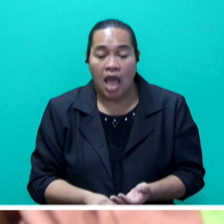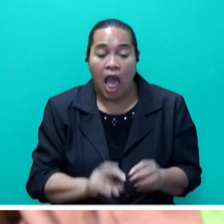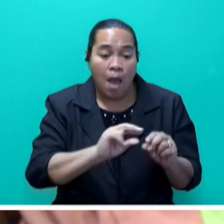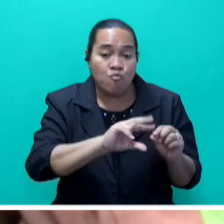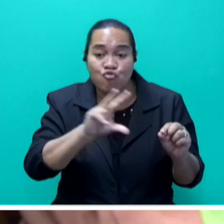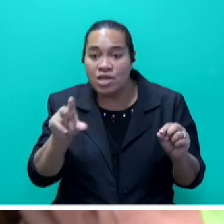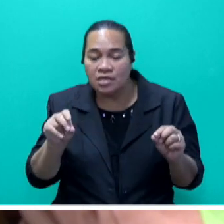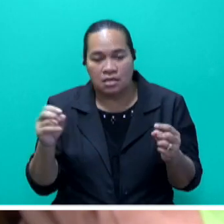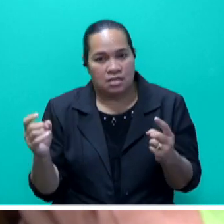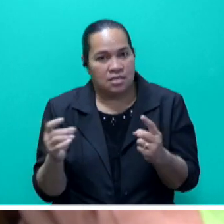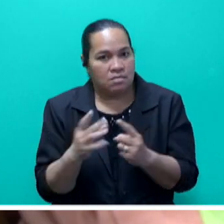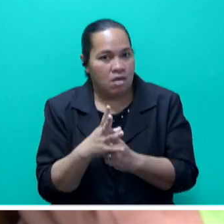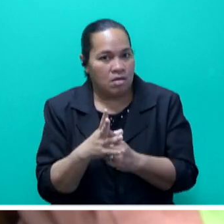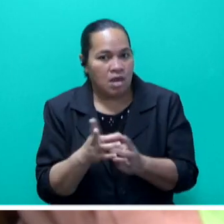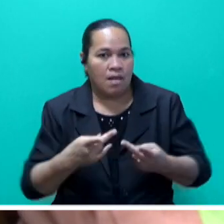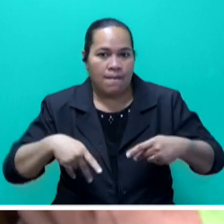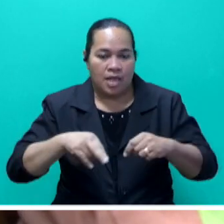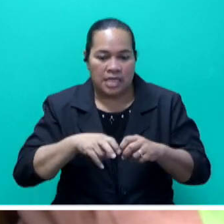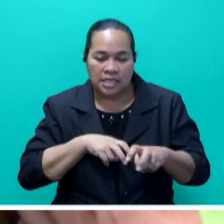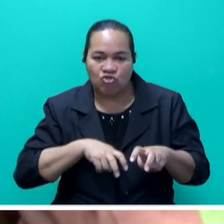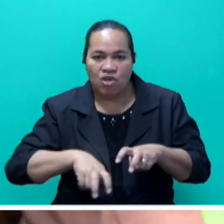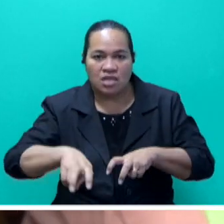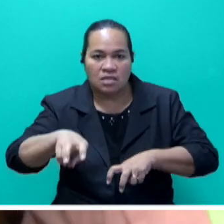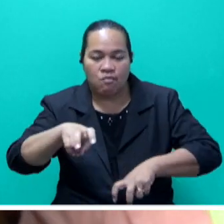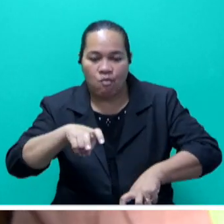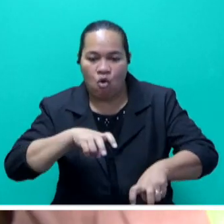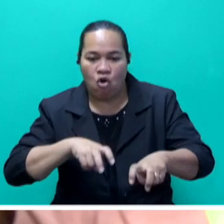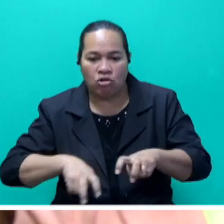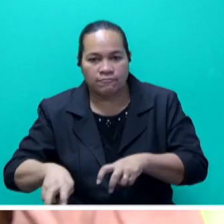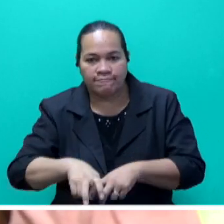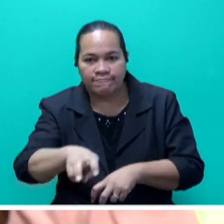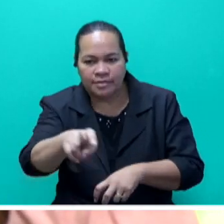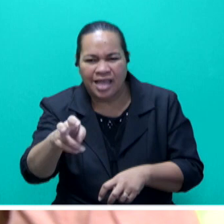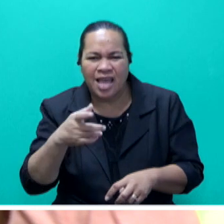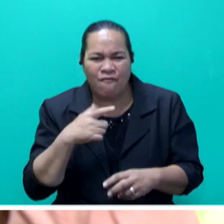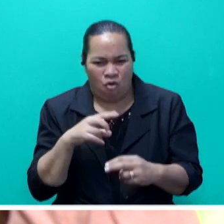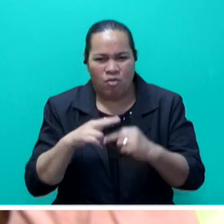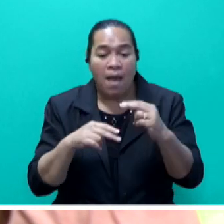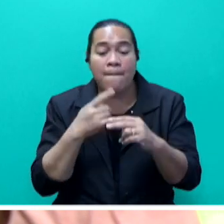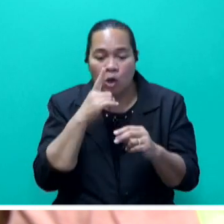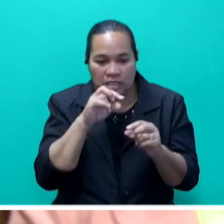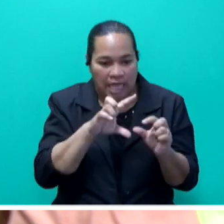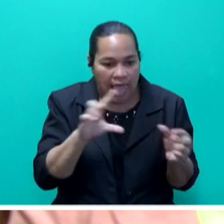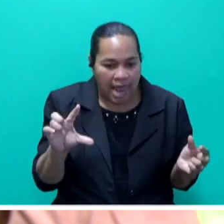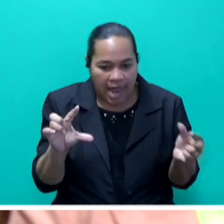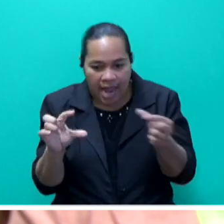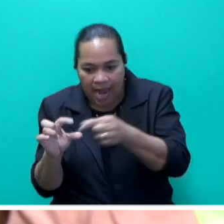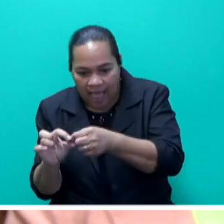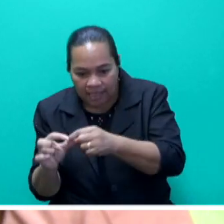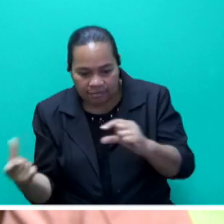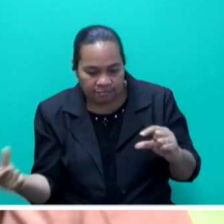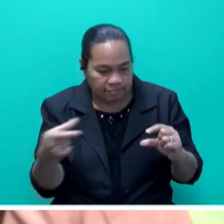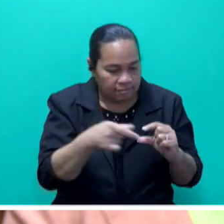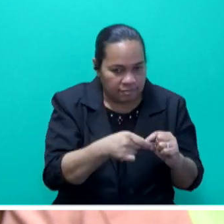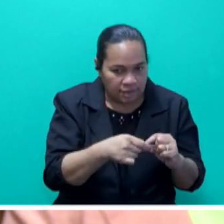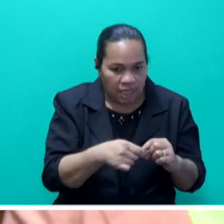special place in transportation infrastructure because they are the link between different parts of different places